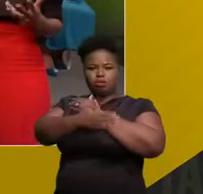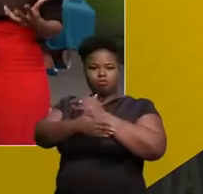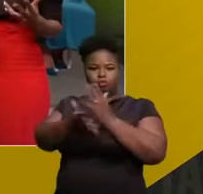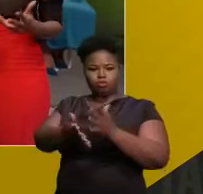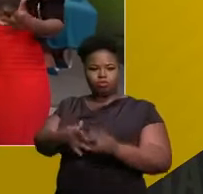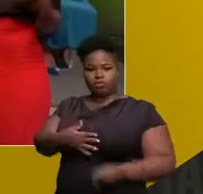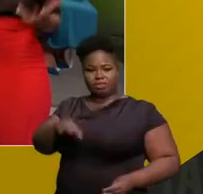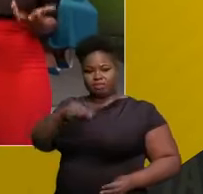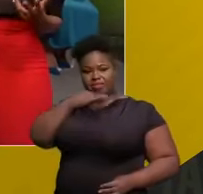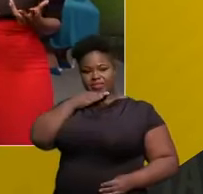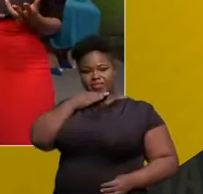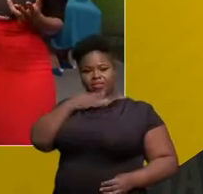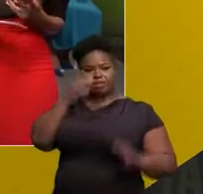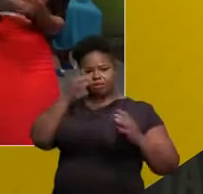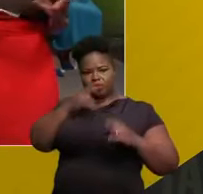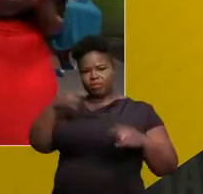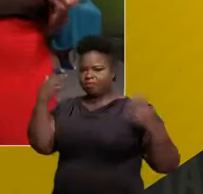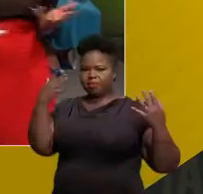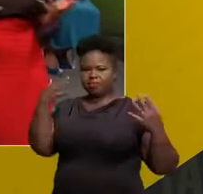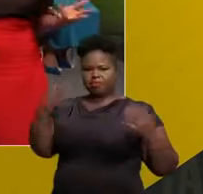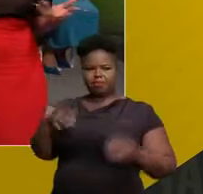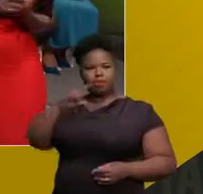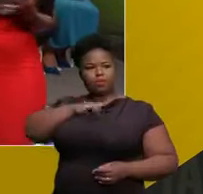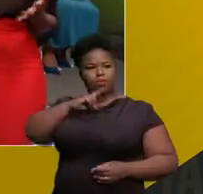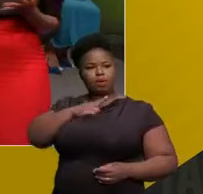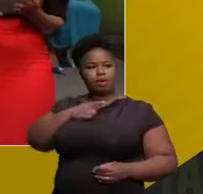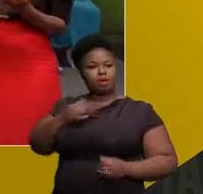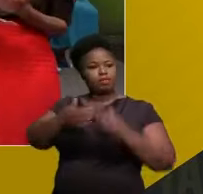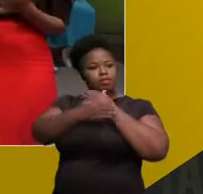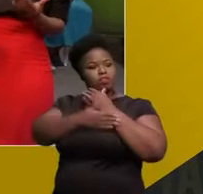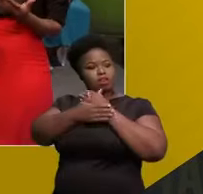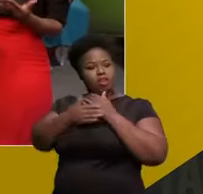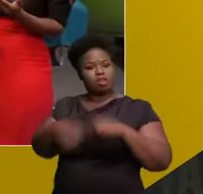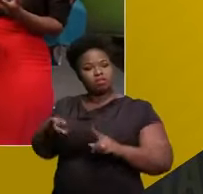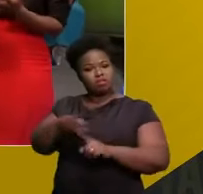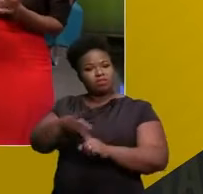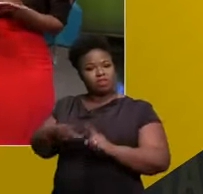that mean then we give up and say, because it's a violent country, I need to live in